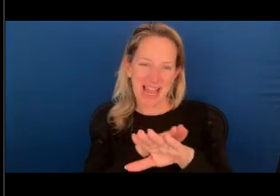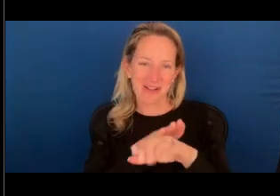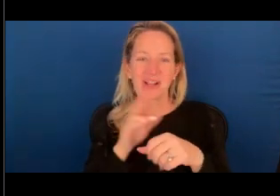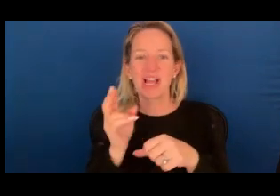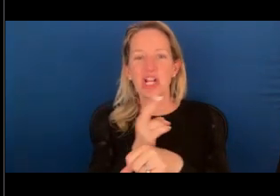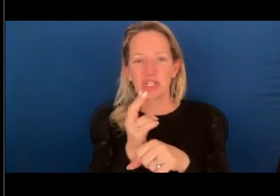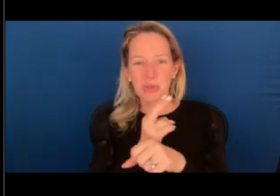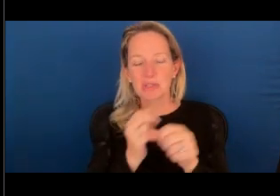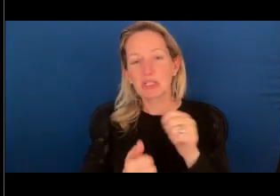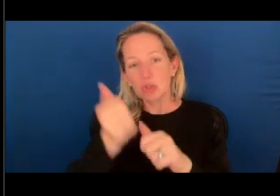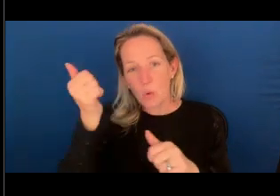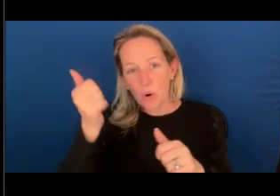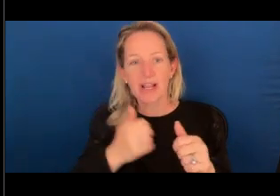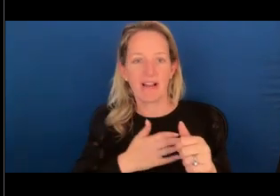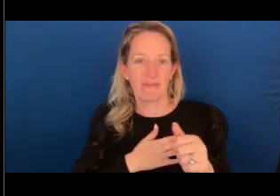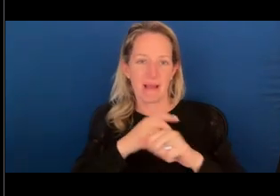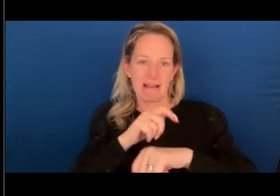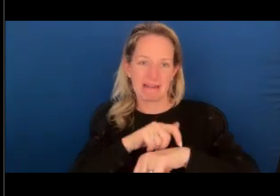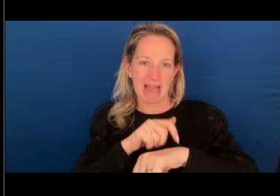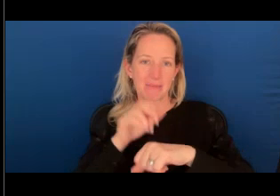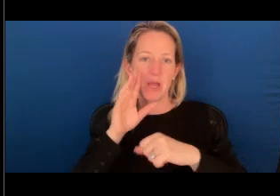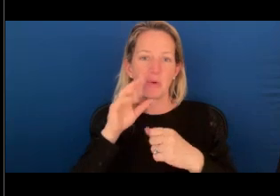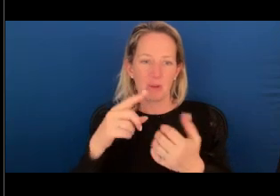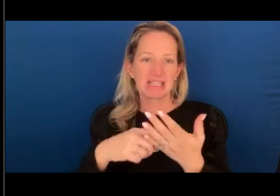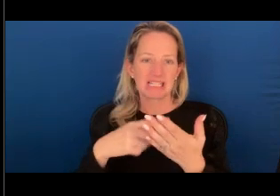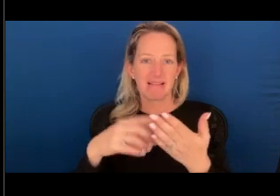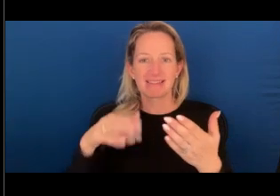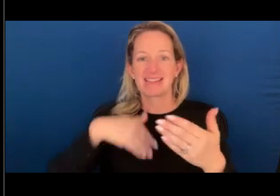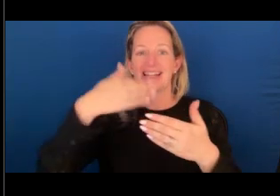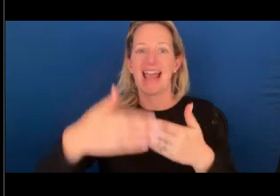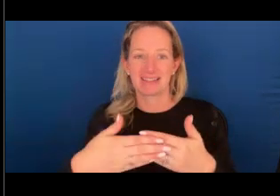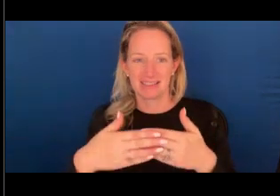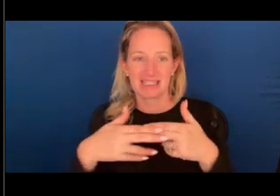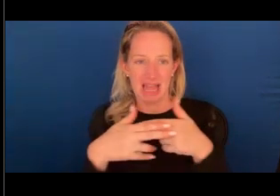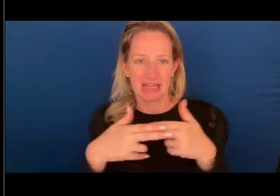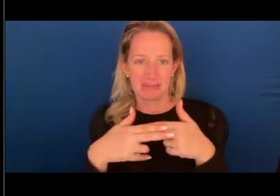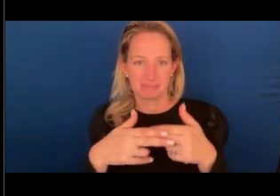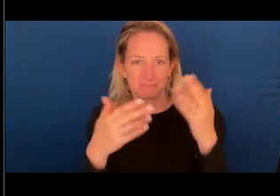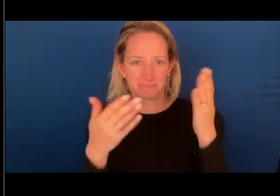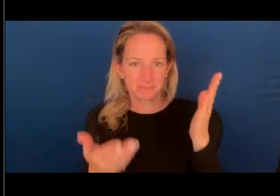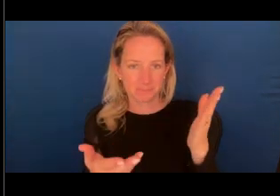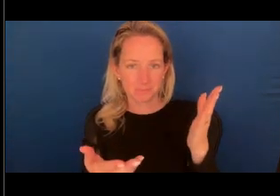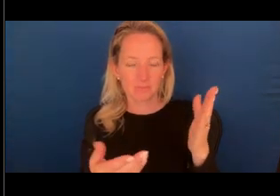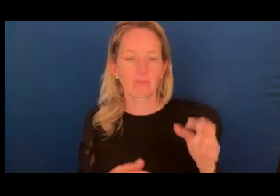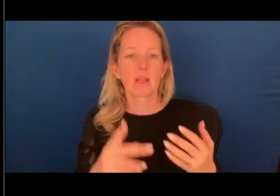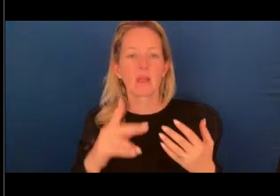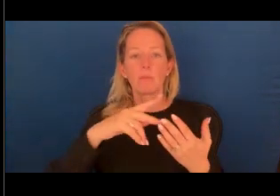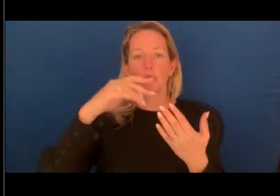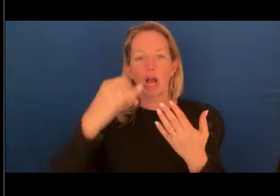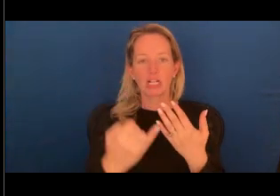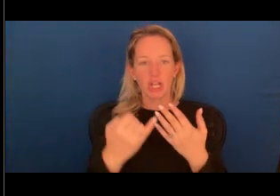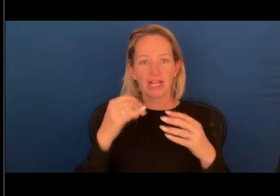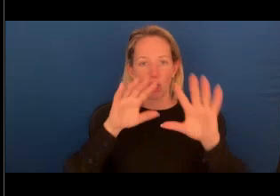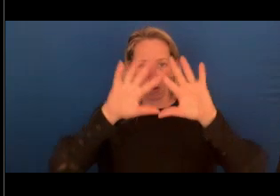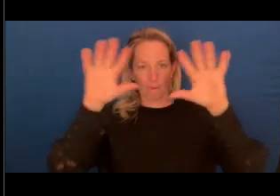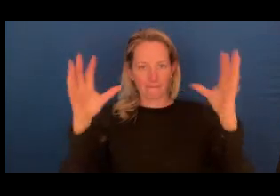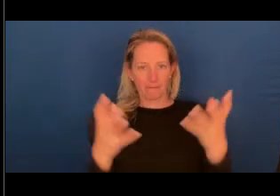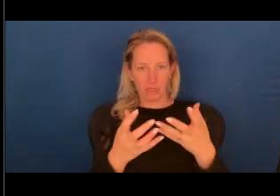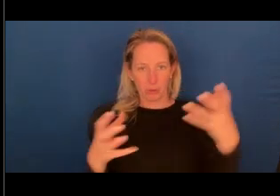my time to go over this the next slide, please. Over here, you can see the project overview with my